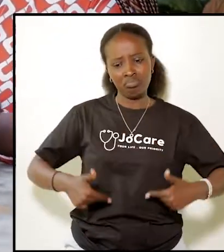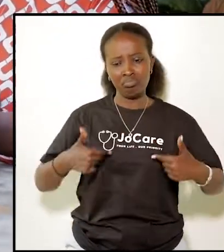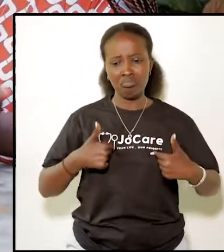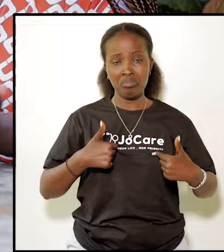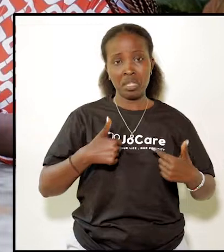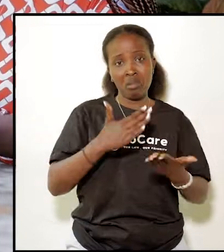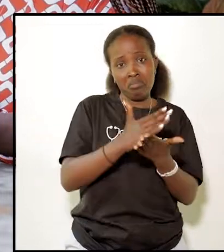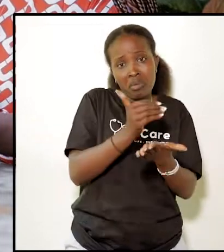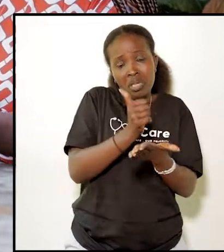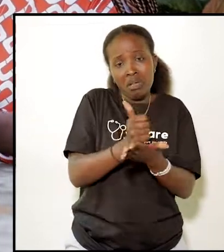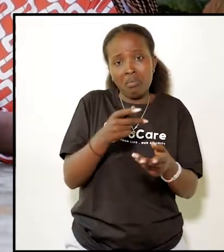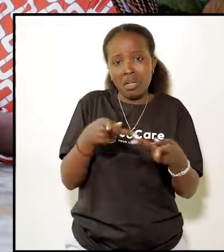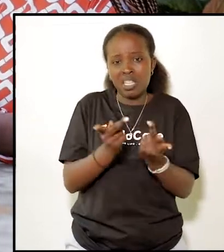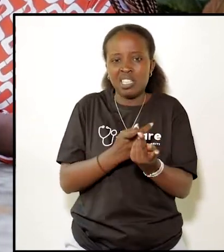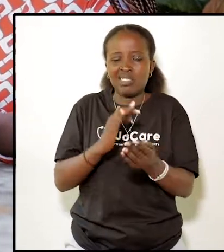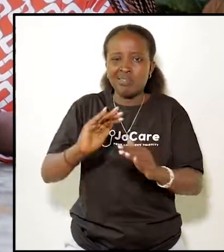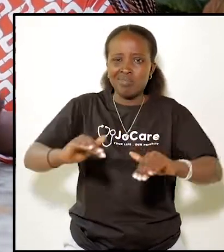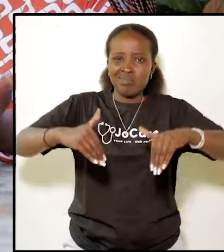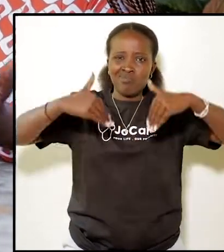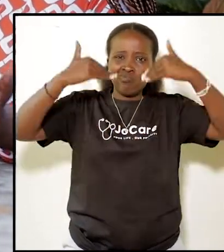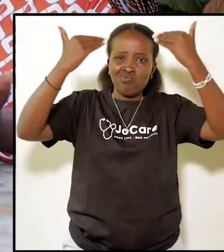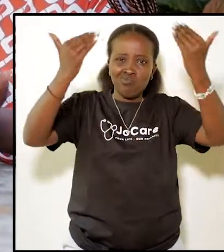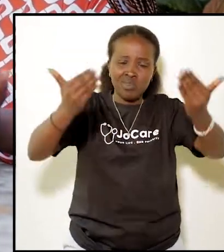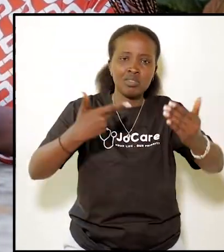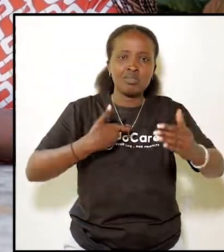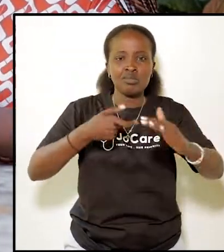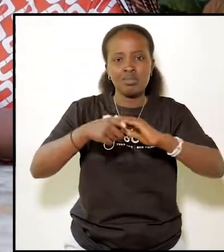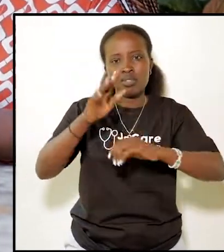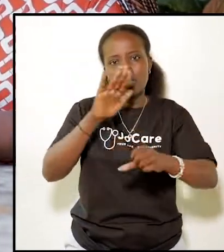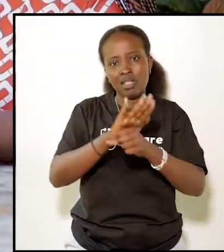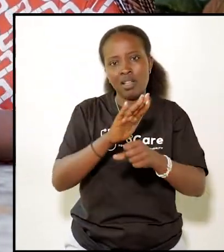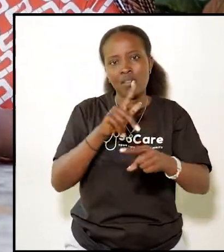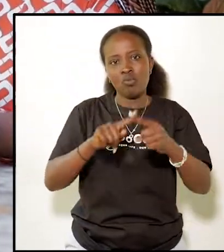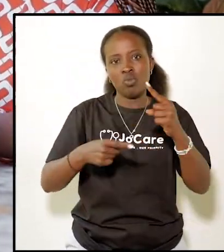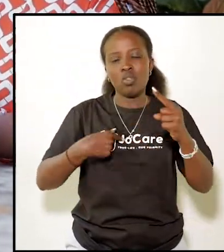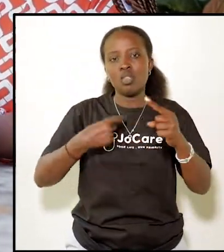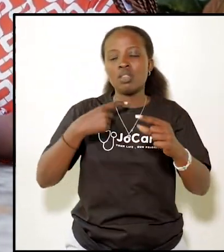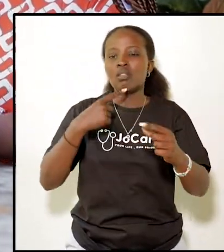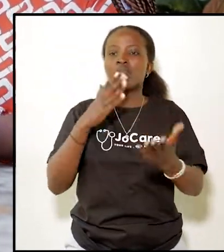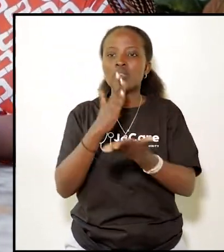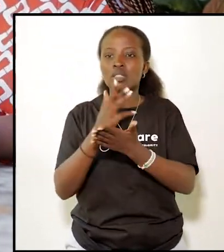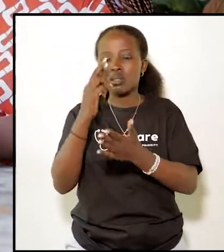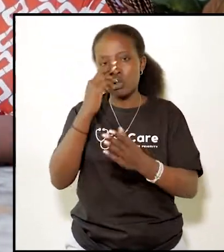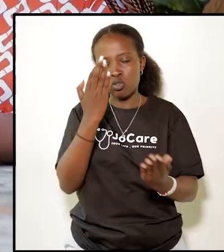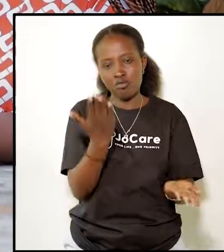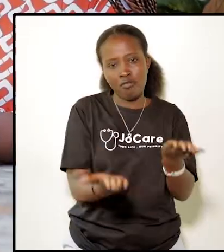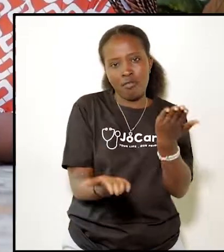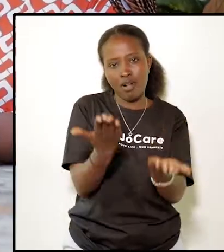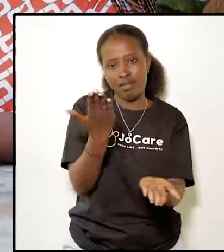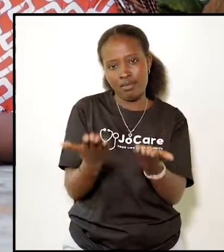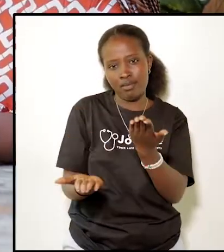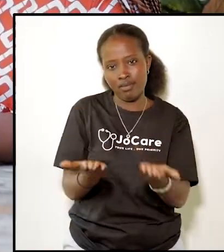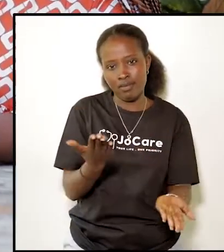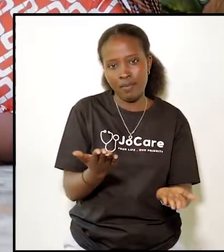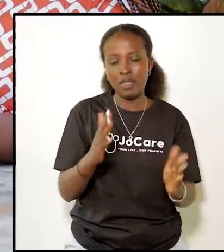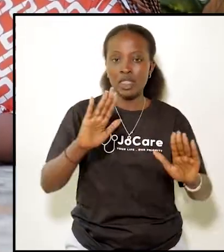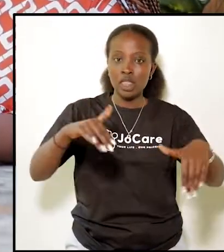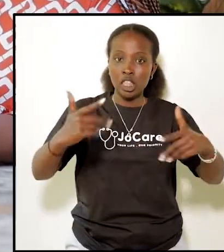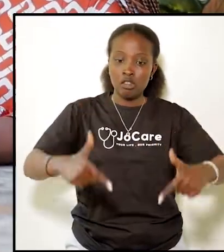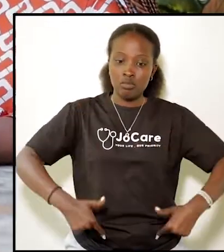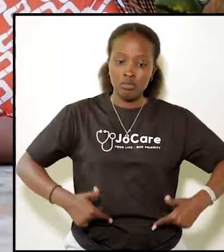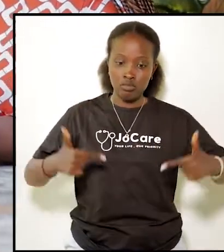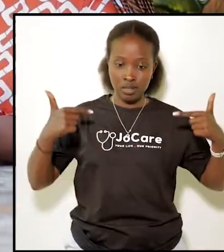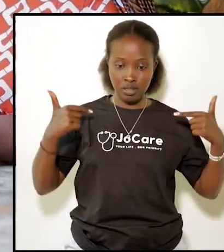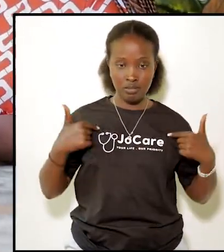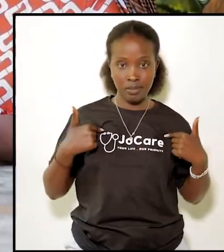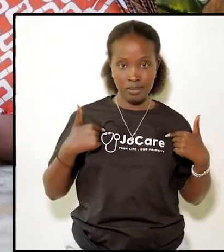lifts maybe weight which is more than what they're supposed to lift, then that's going to cause hormonal imbalance. Yes. The